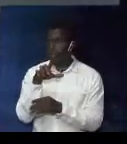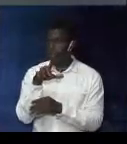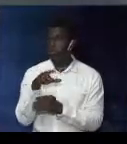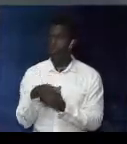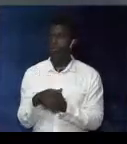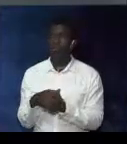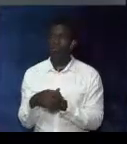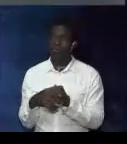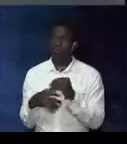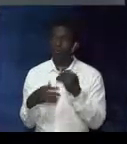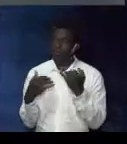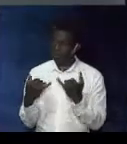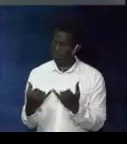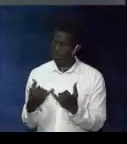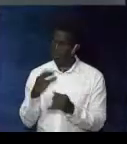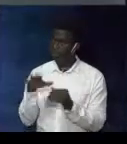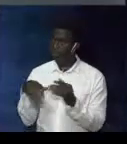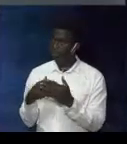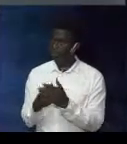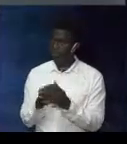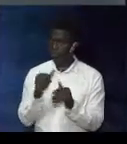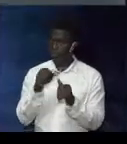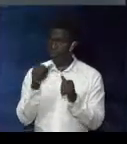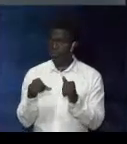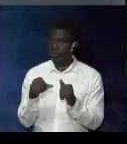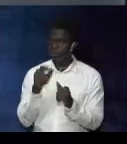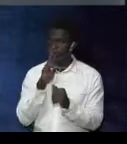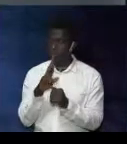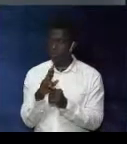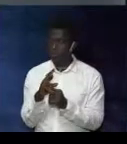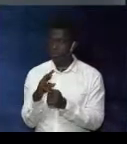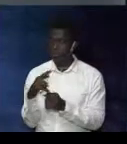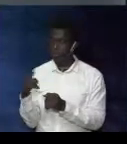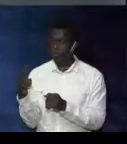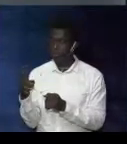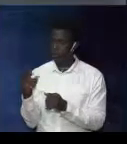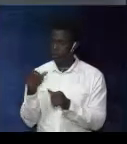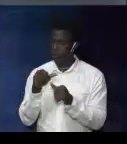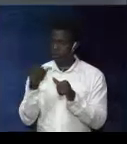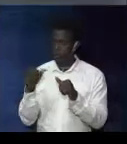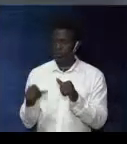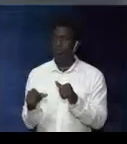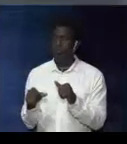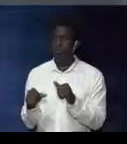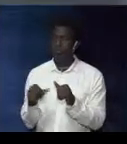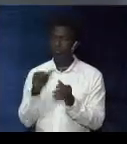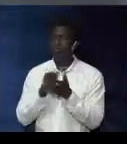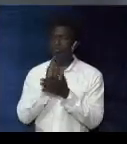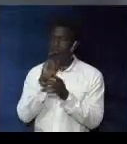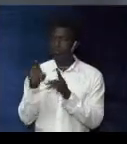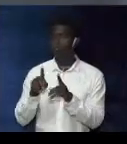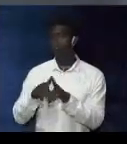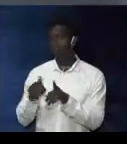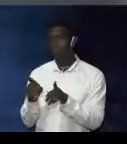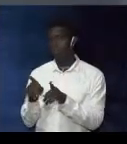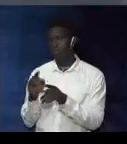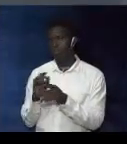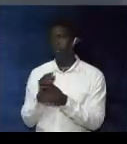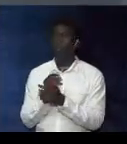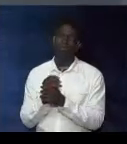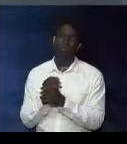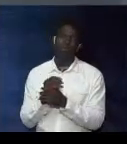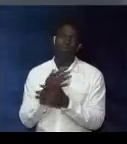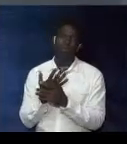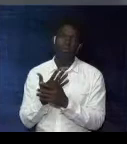can see. Now, all angles are right angles. Now, that's the difference between a parallelogram and